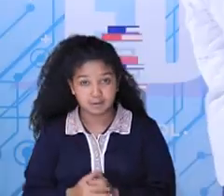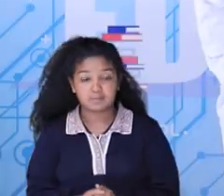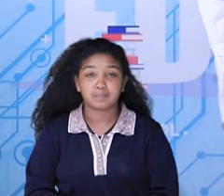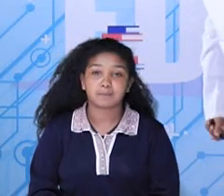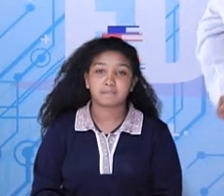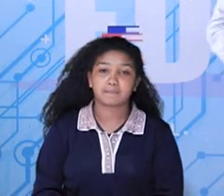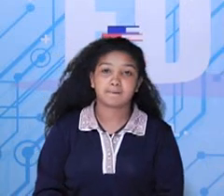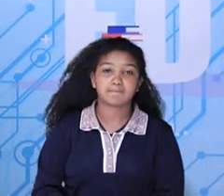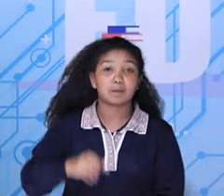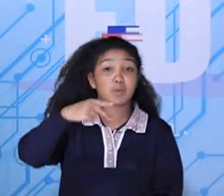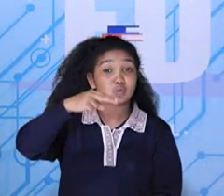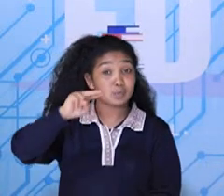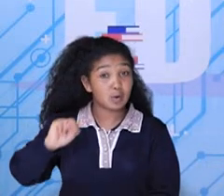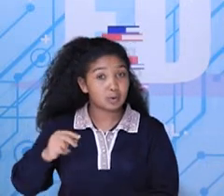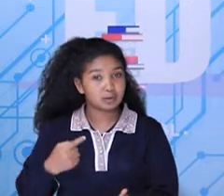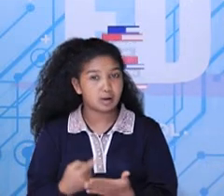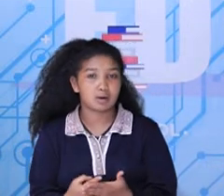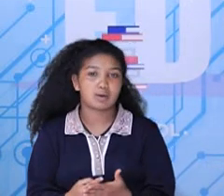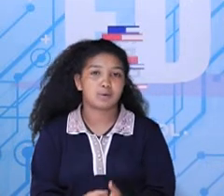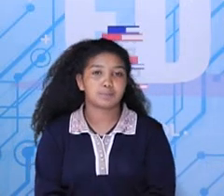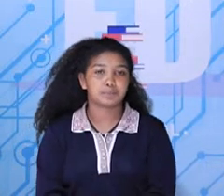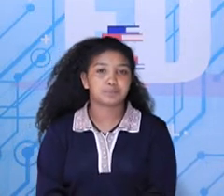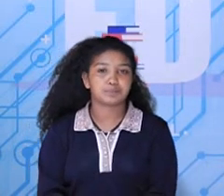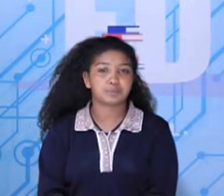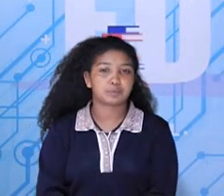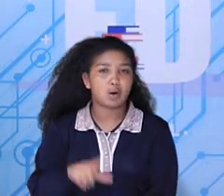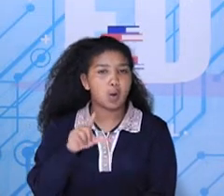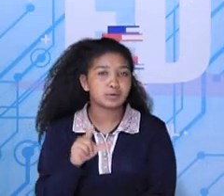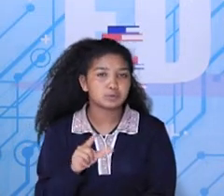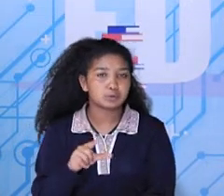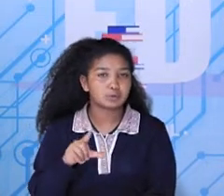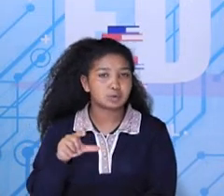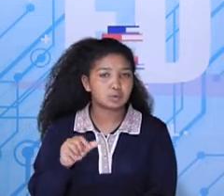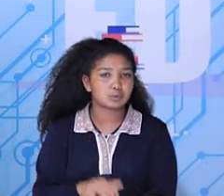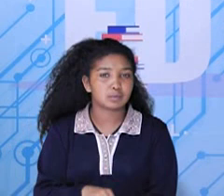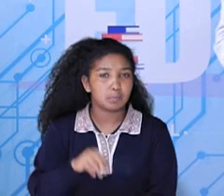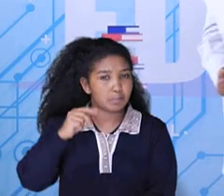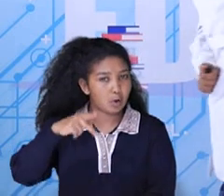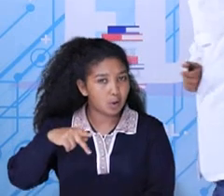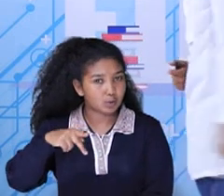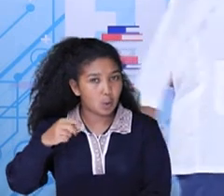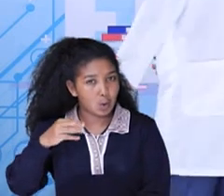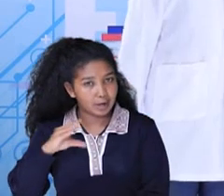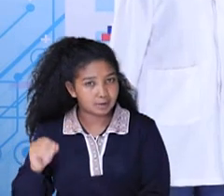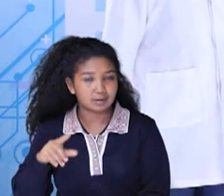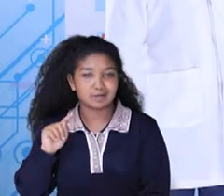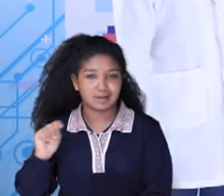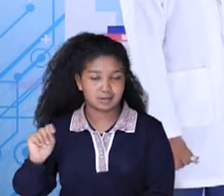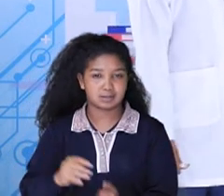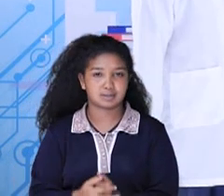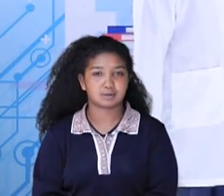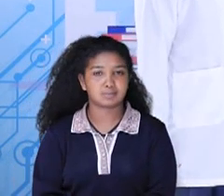prosimians, there are lemurs, loris, poto, and